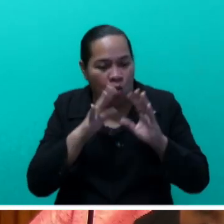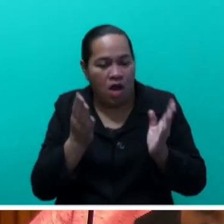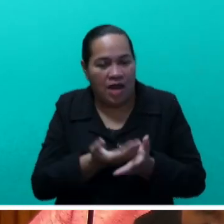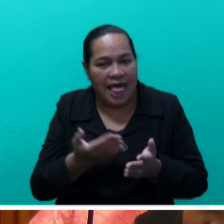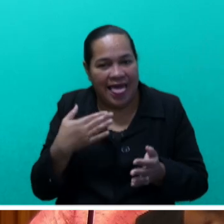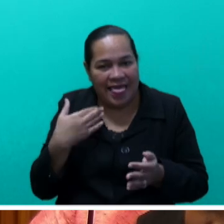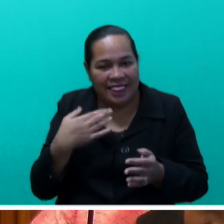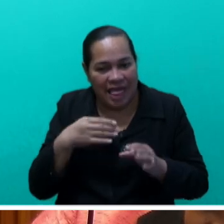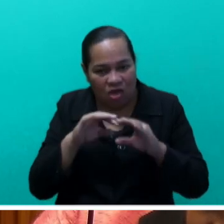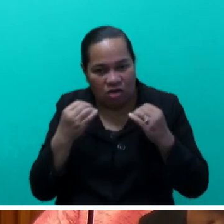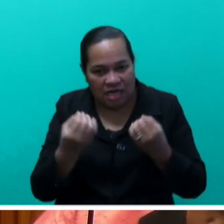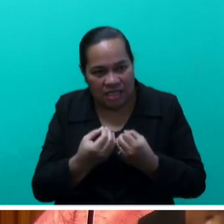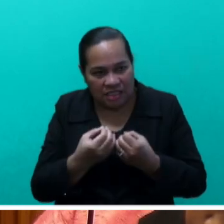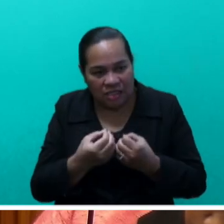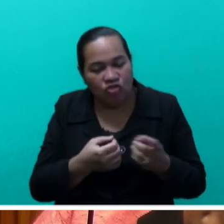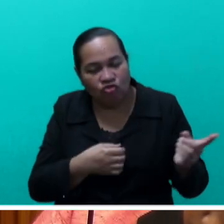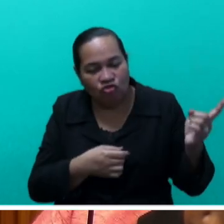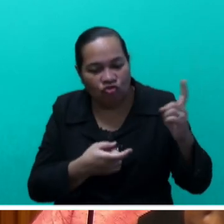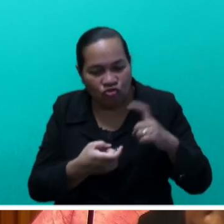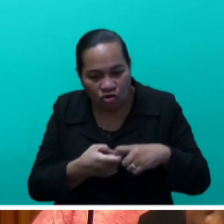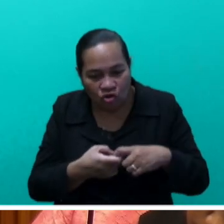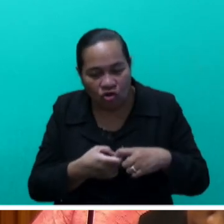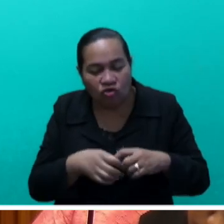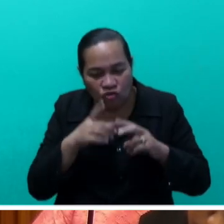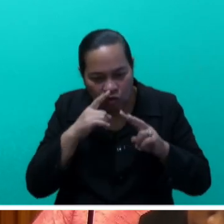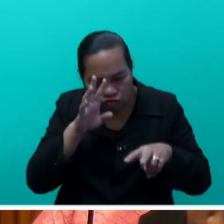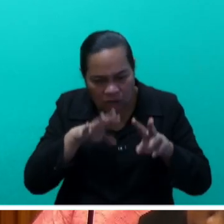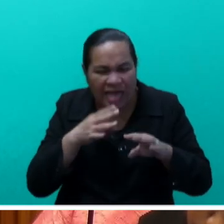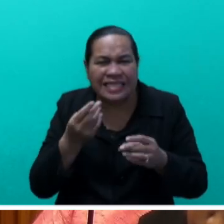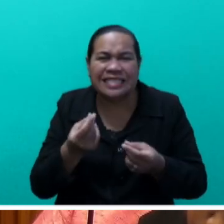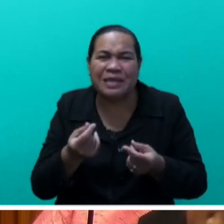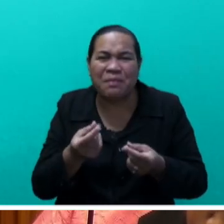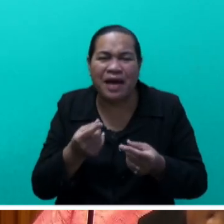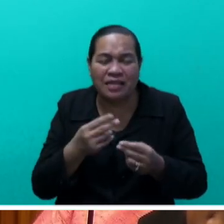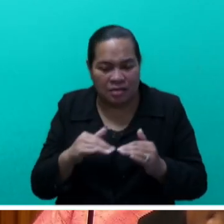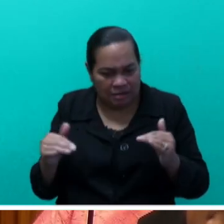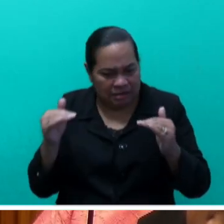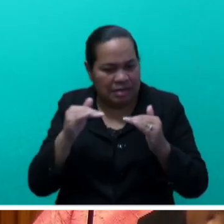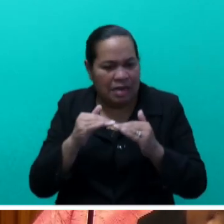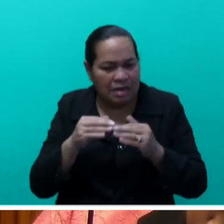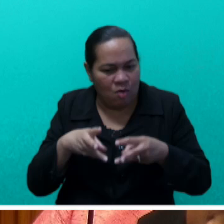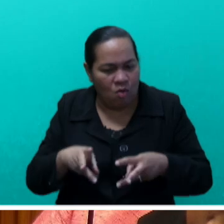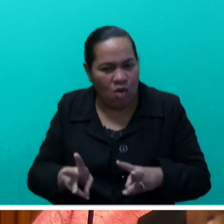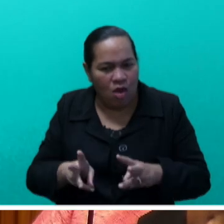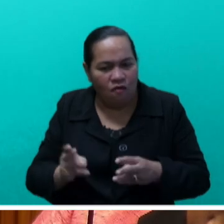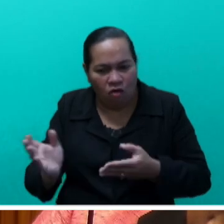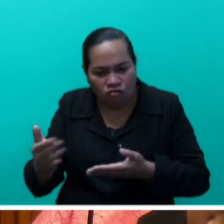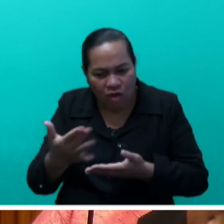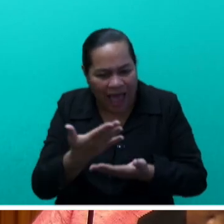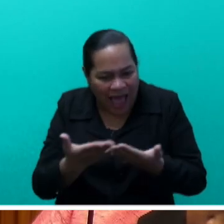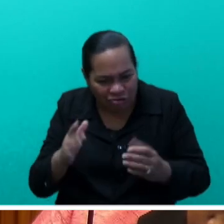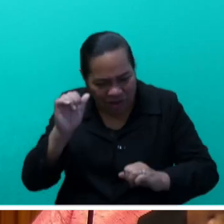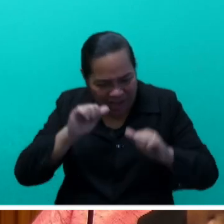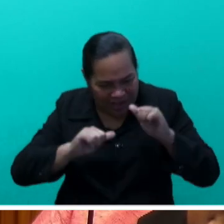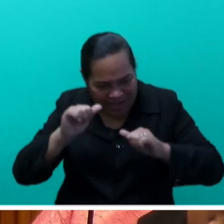to NCD risk factor surveillance, which is a simple, standardized method for collecting, analyzing, and